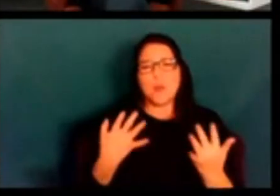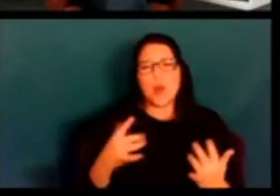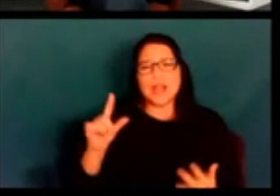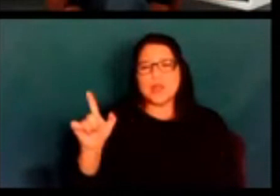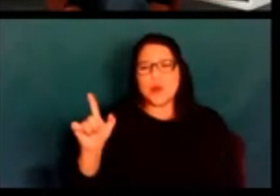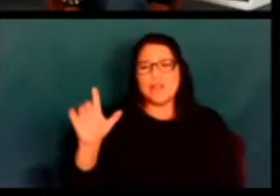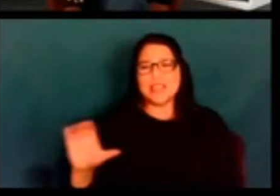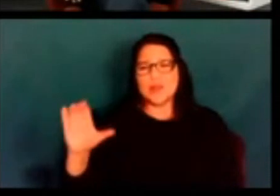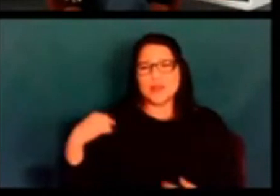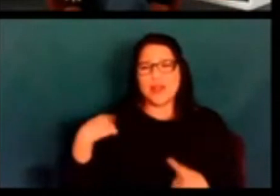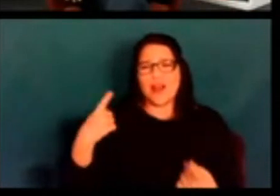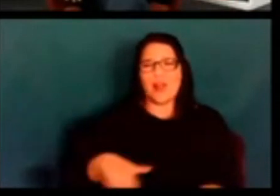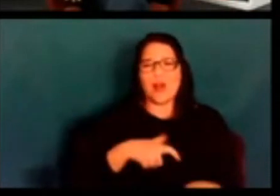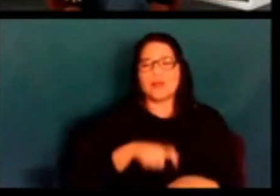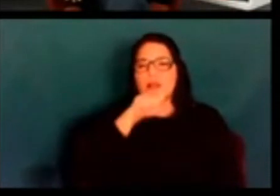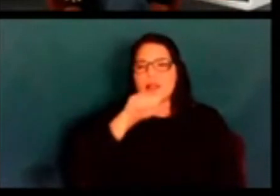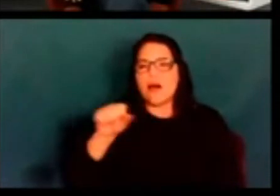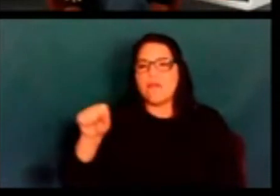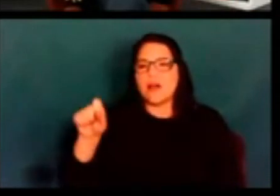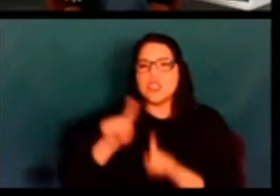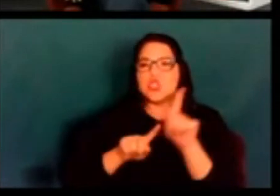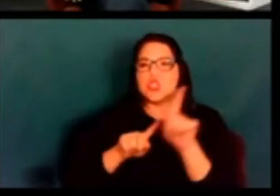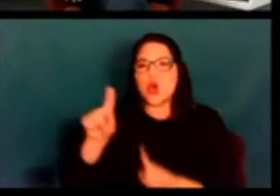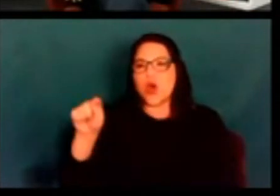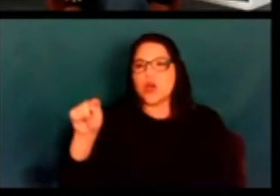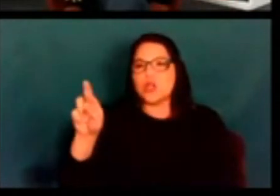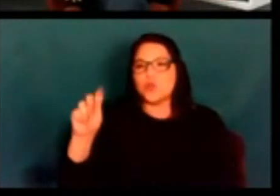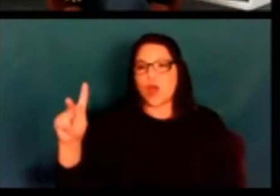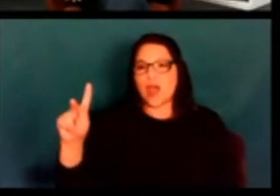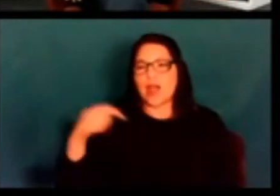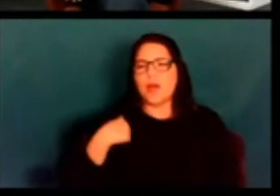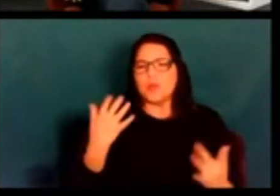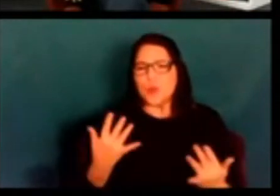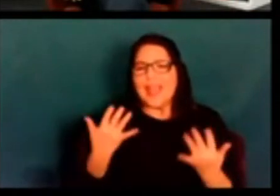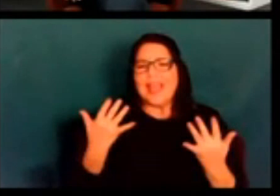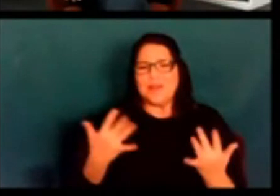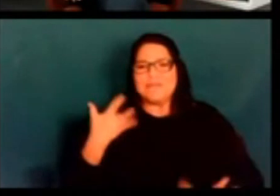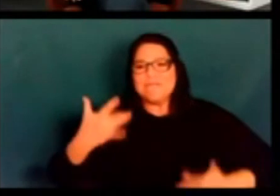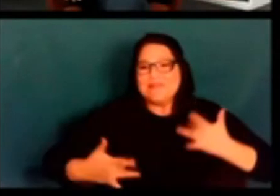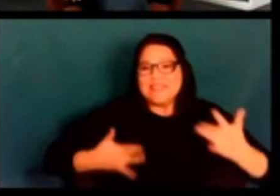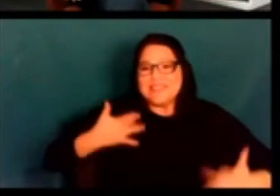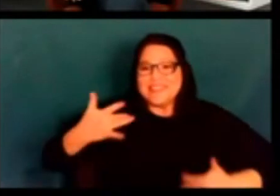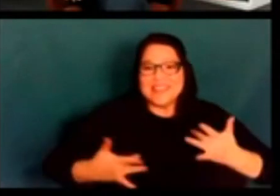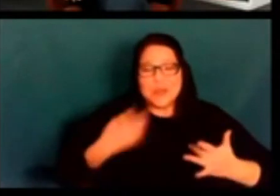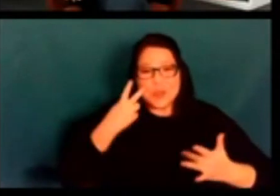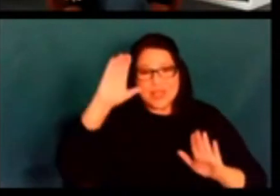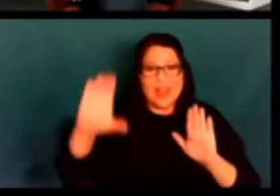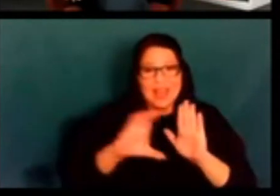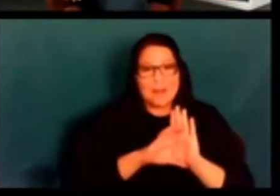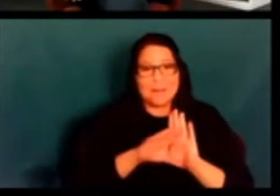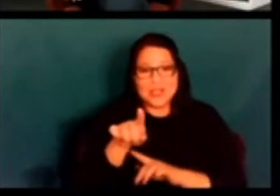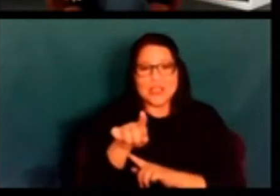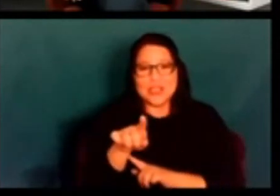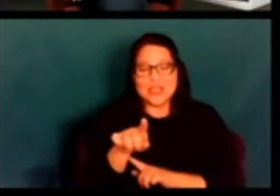time. I'm a Star Trek freak, and I was waiting to do that, you know, with the image that you see here. And of course,